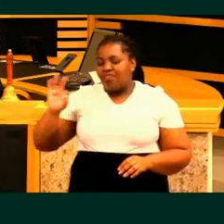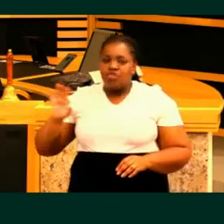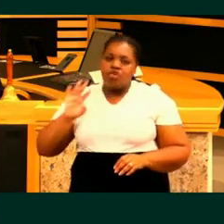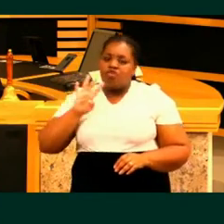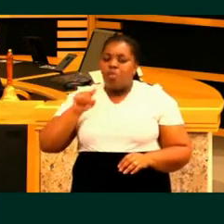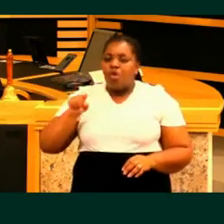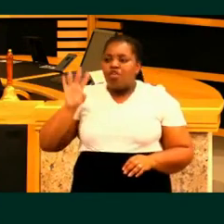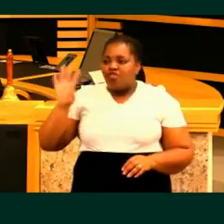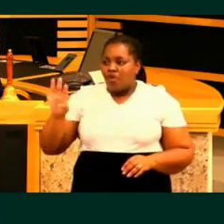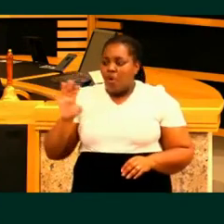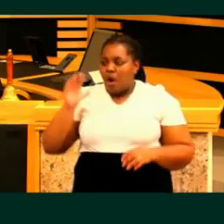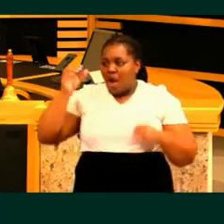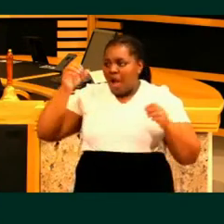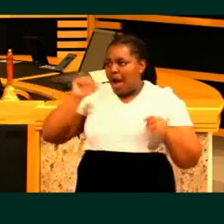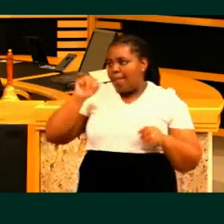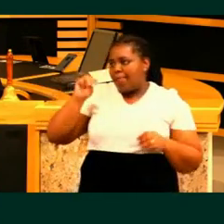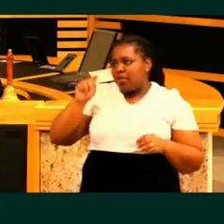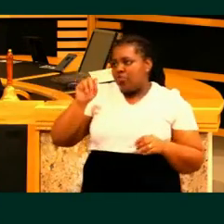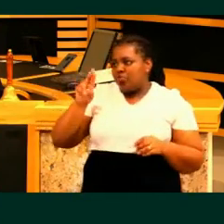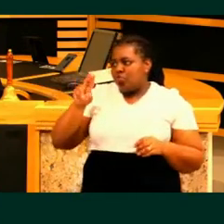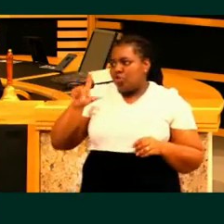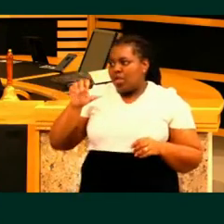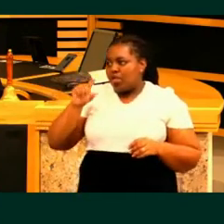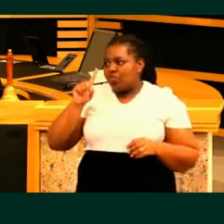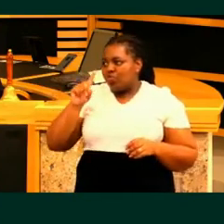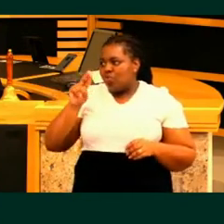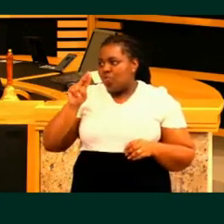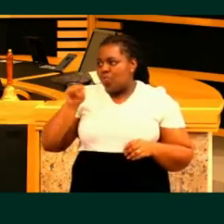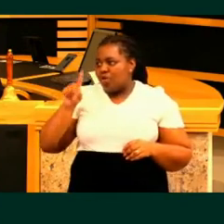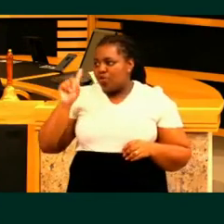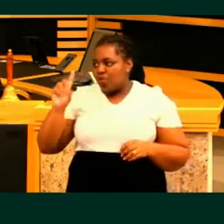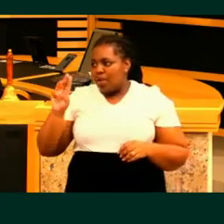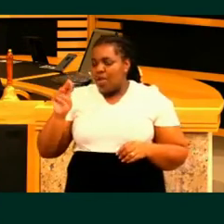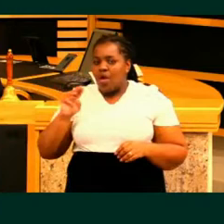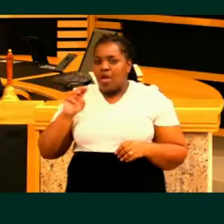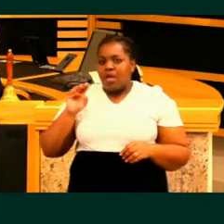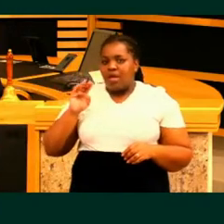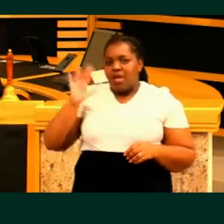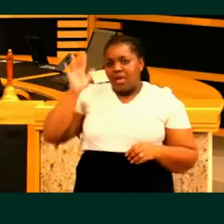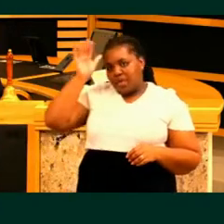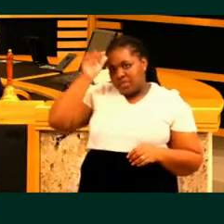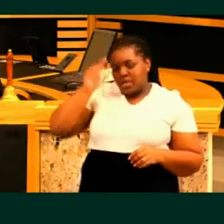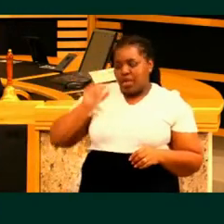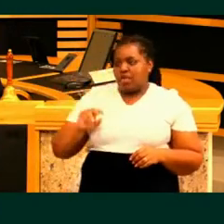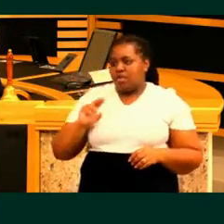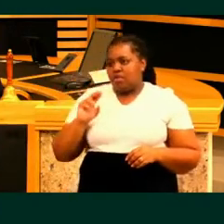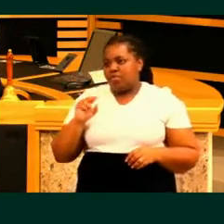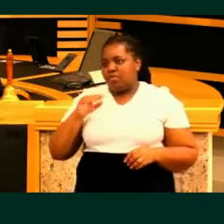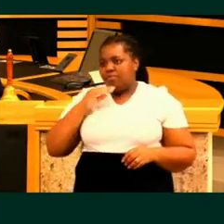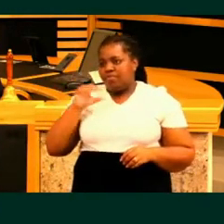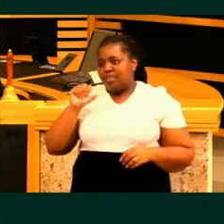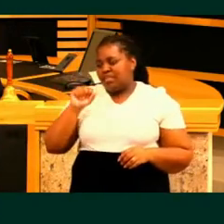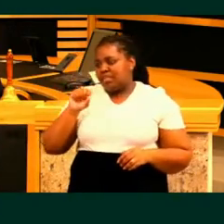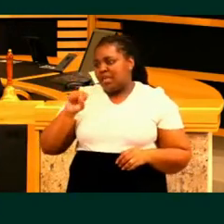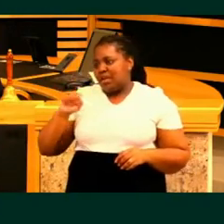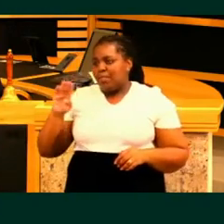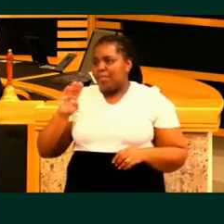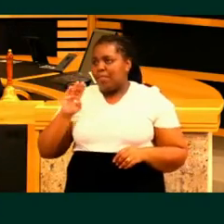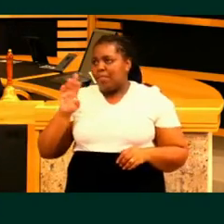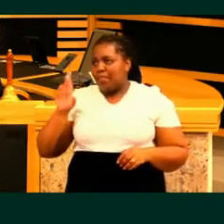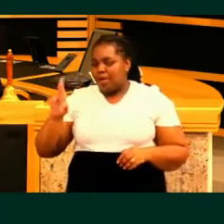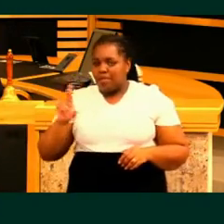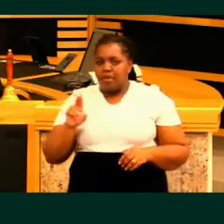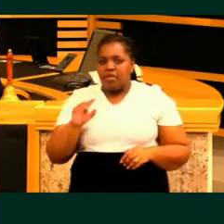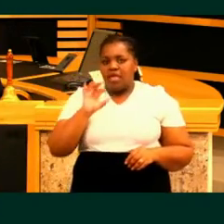billion am 2.1 billion chis 1.7 billion sah Batman 1.8 billion ECM